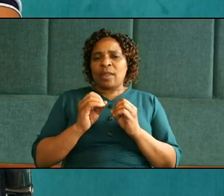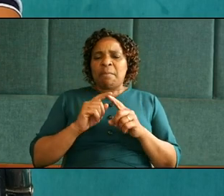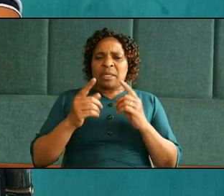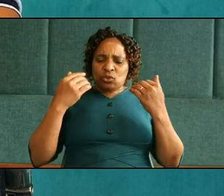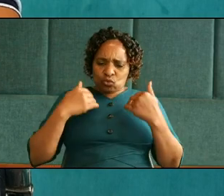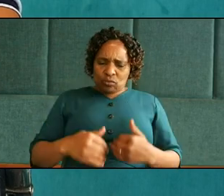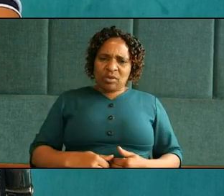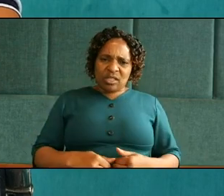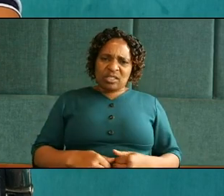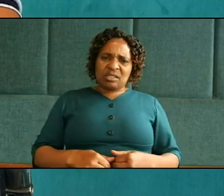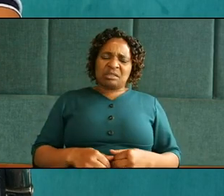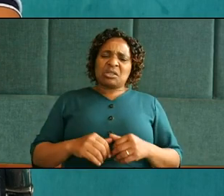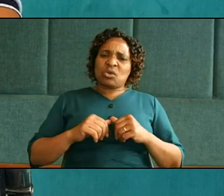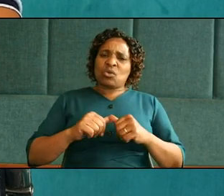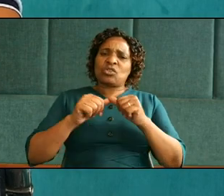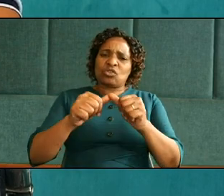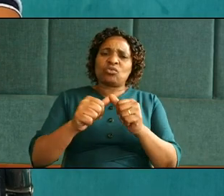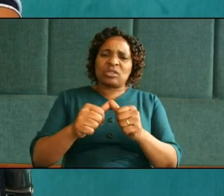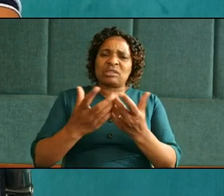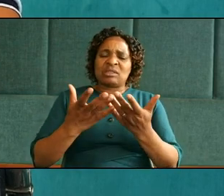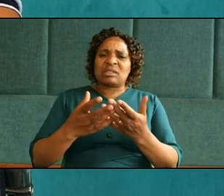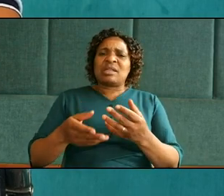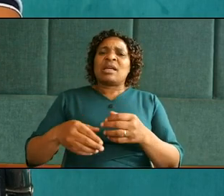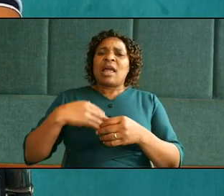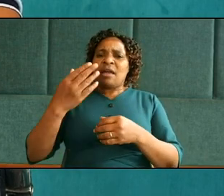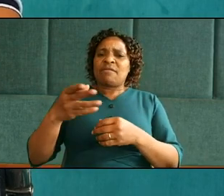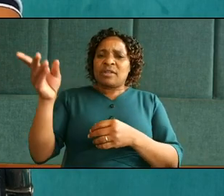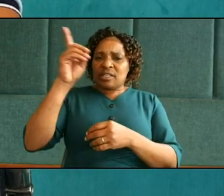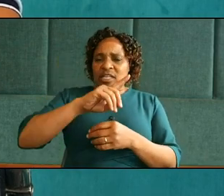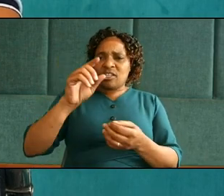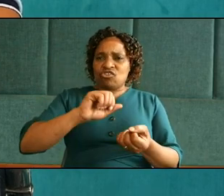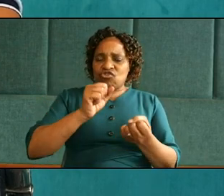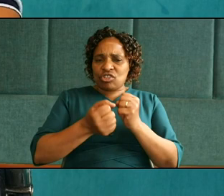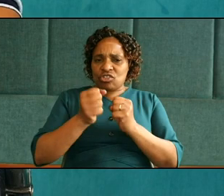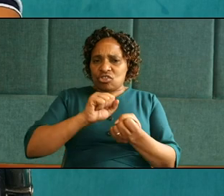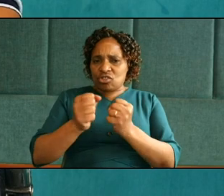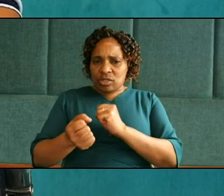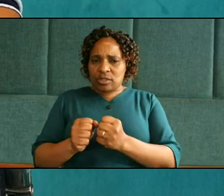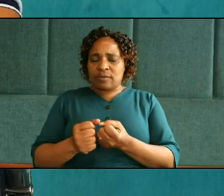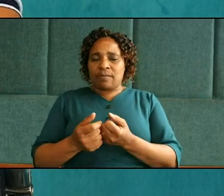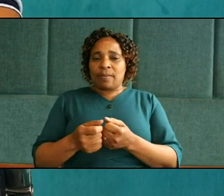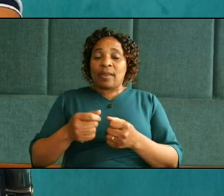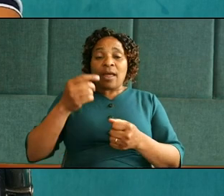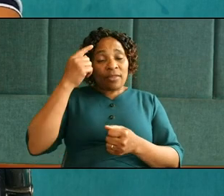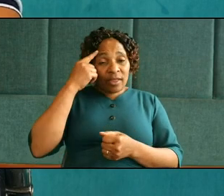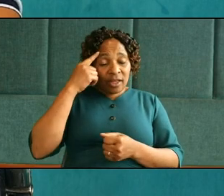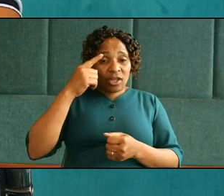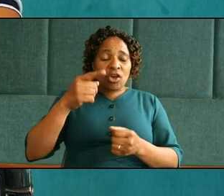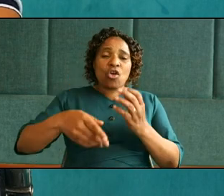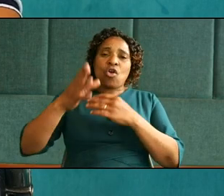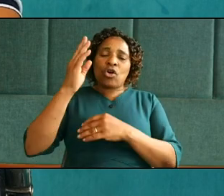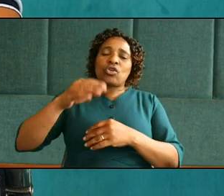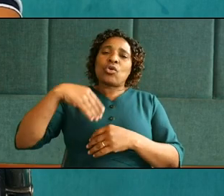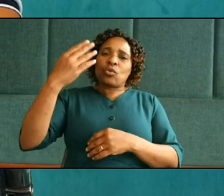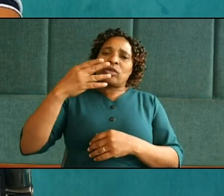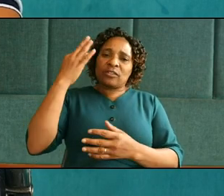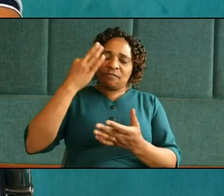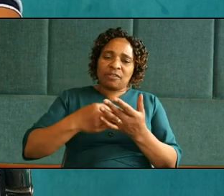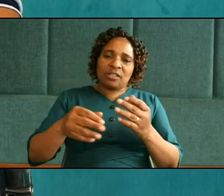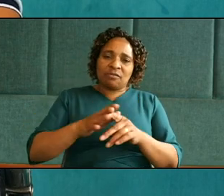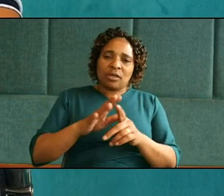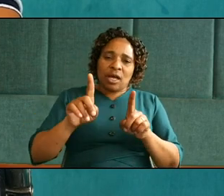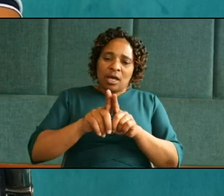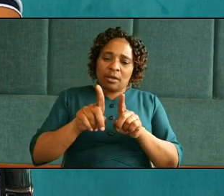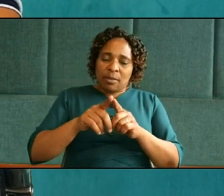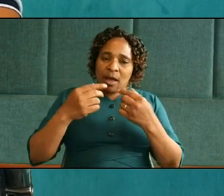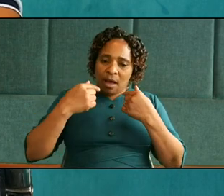human beings aren't constant. They change from day to day. So I think that God will always be faithful to us, but as human beings,